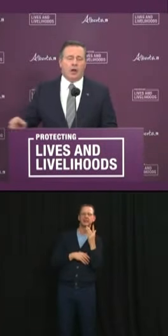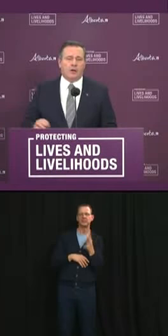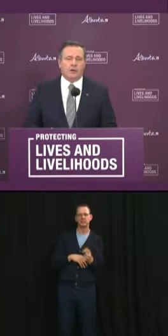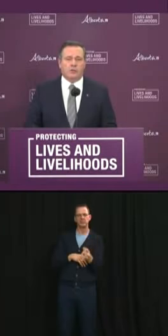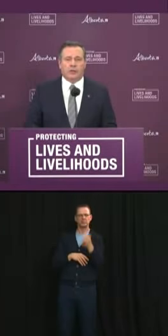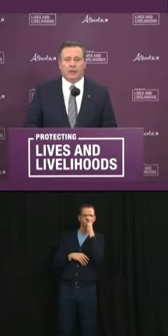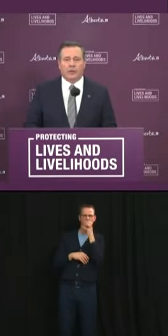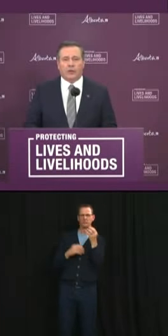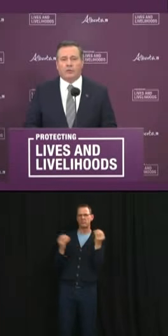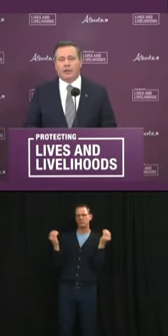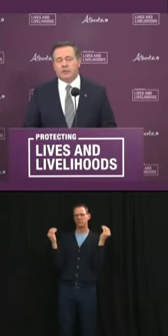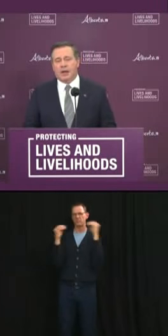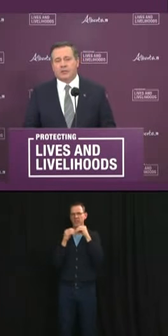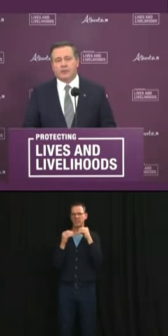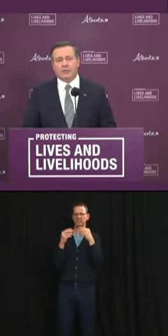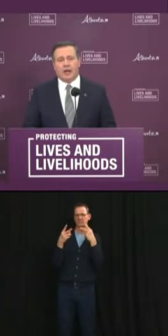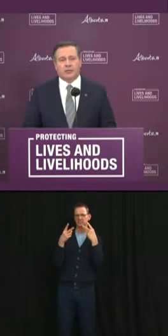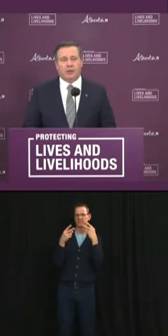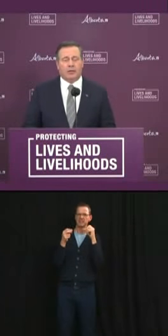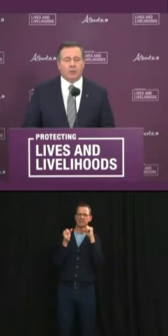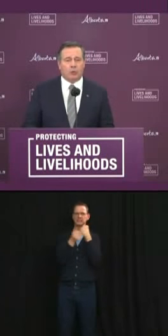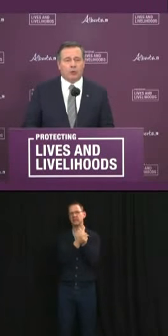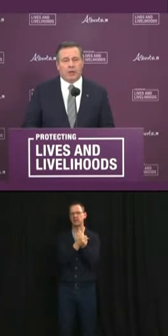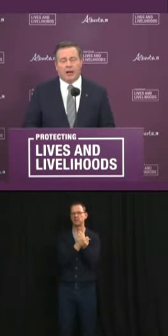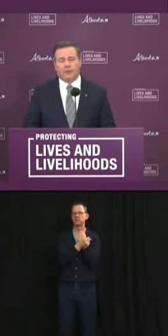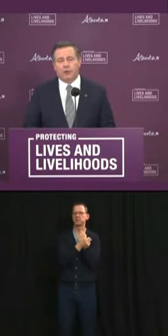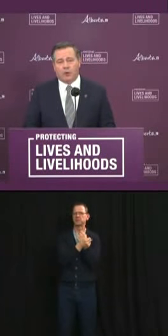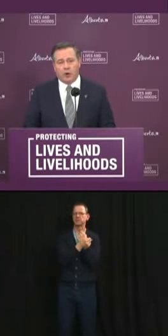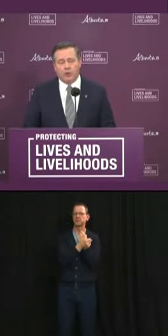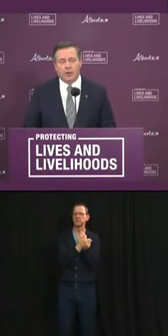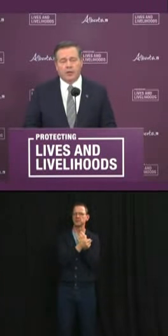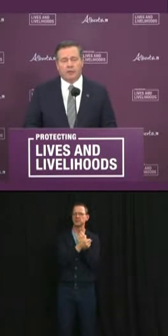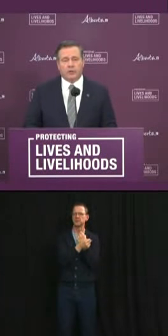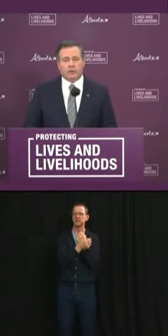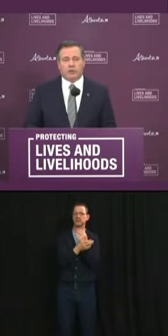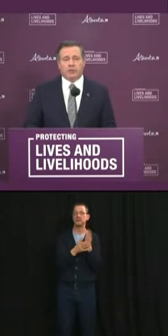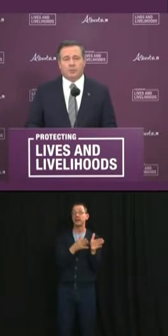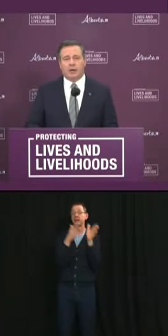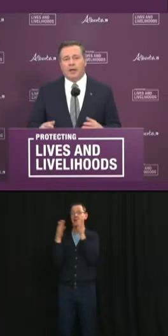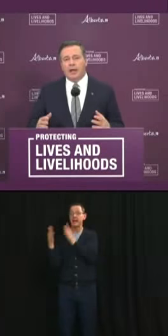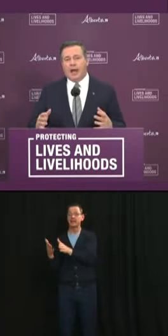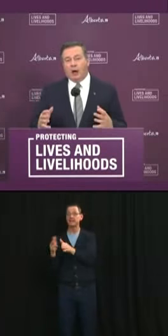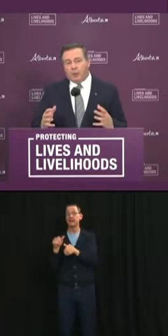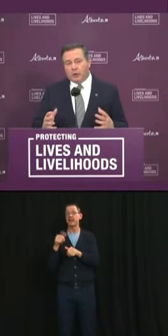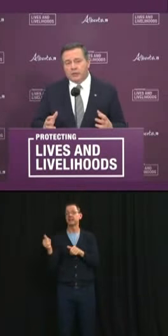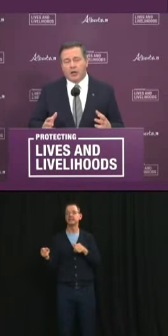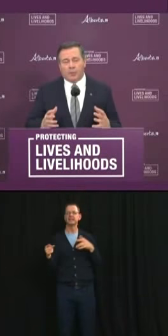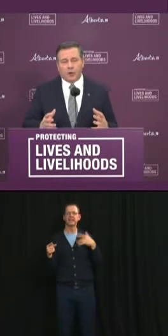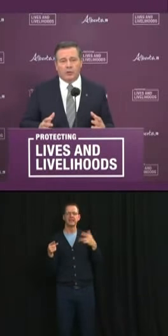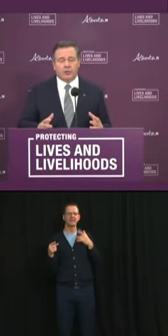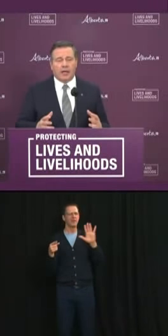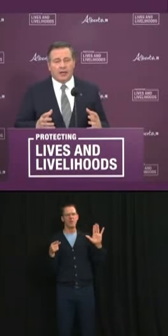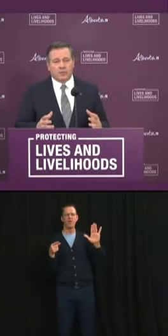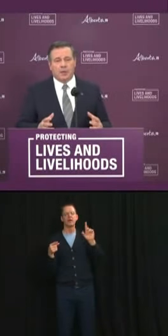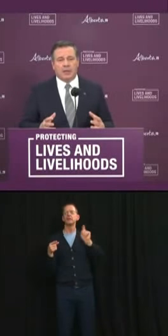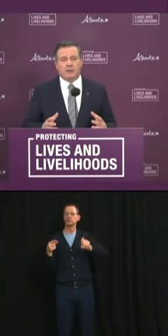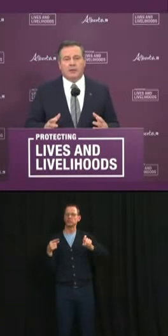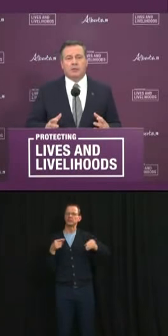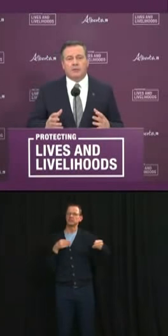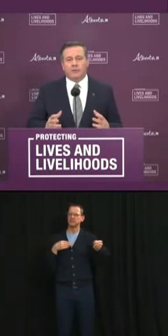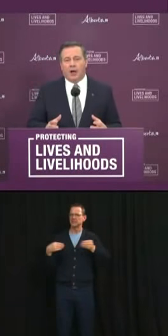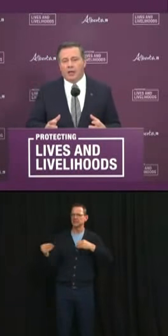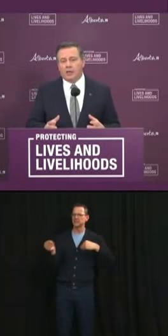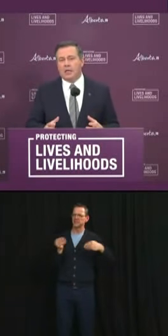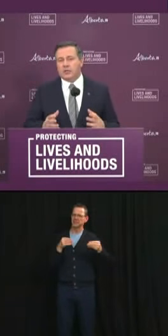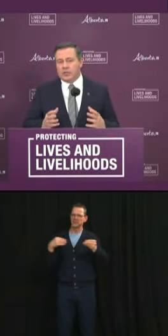Others who believe that the threat is massively exaggerated and we should have few or no restrictions. But Alberta's approach has been